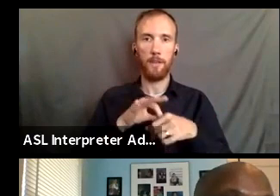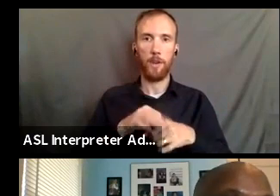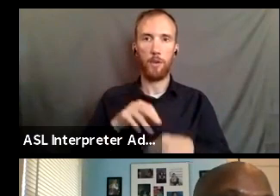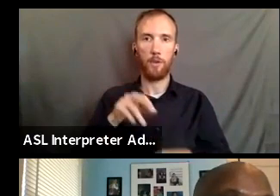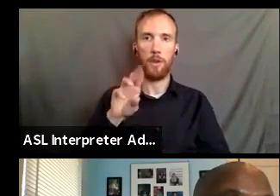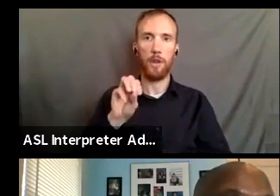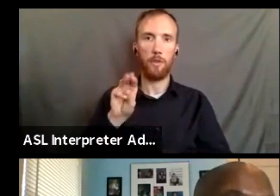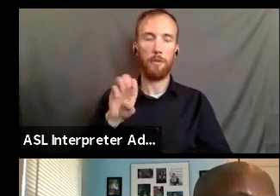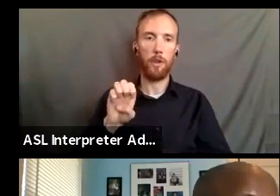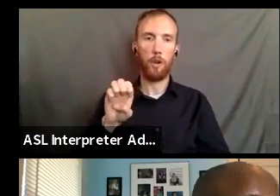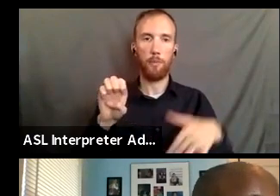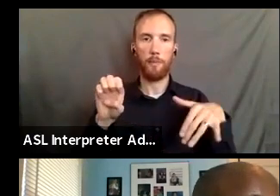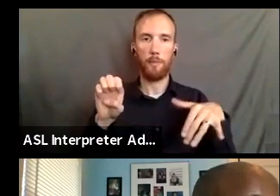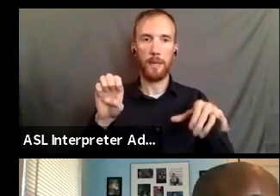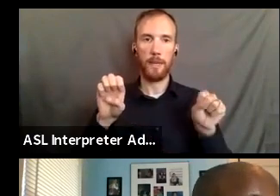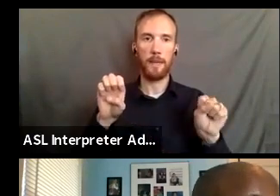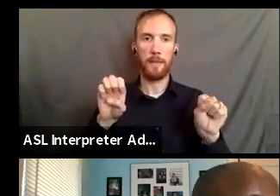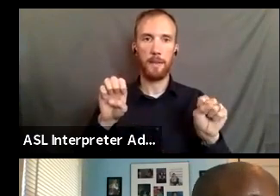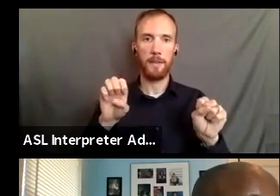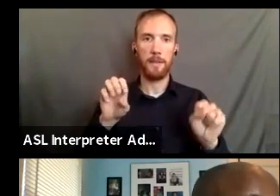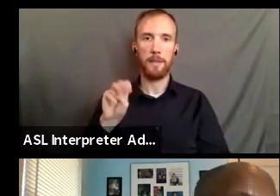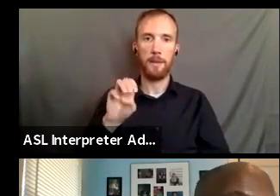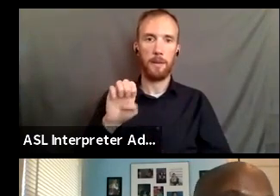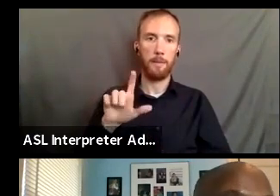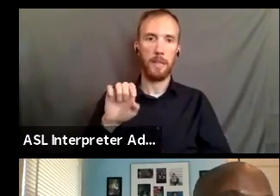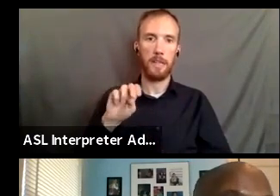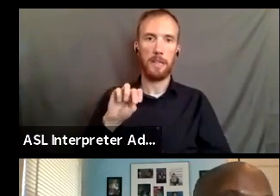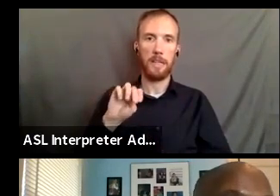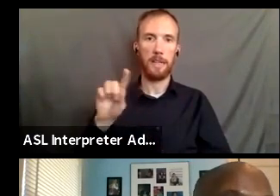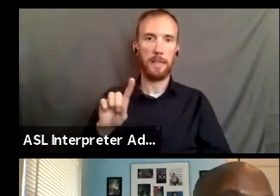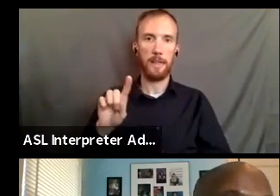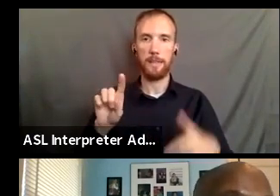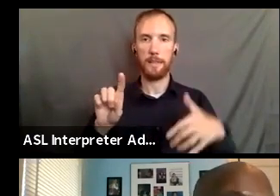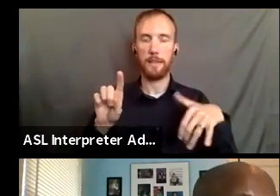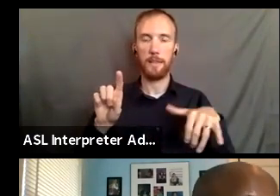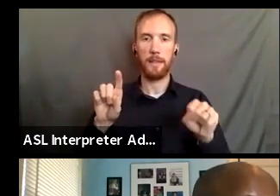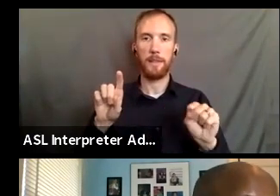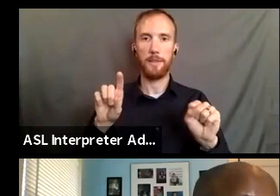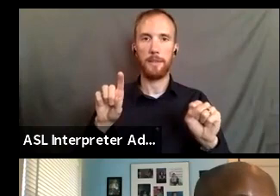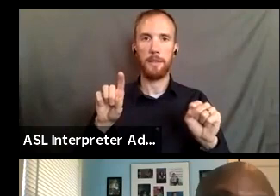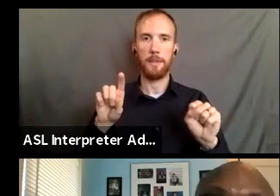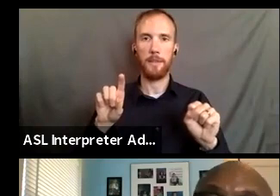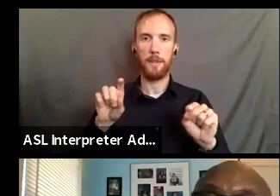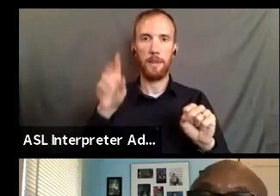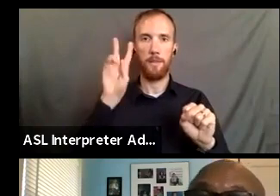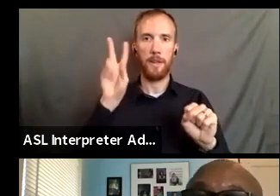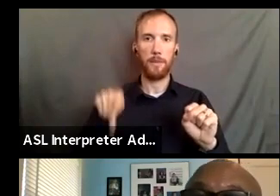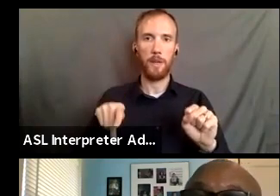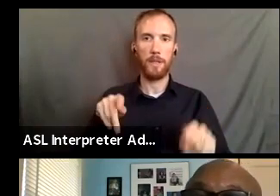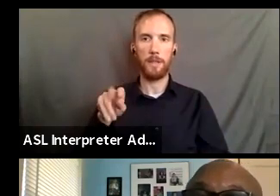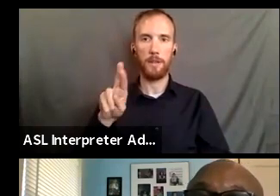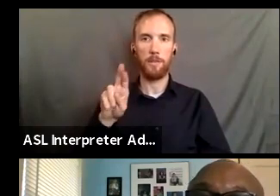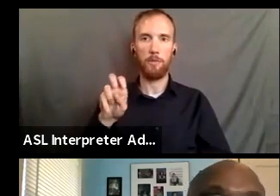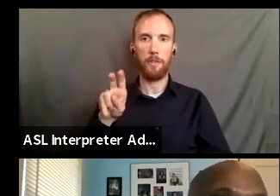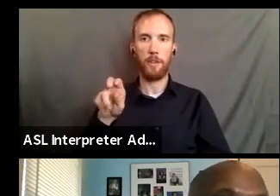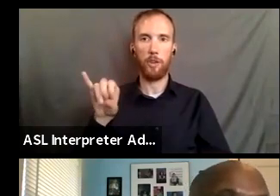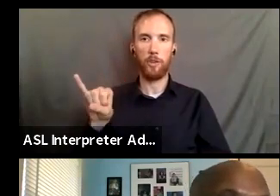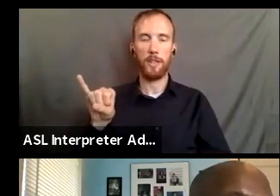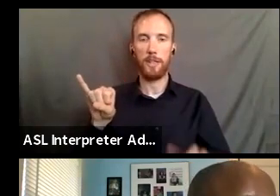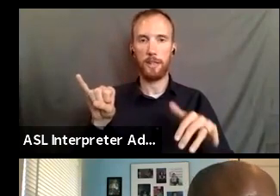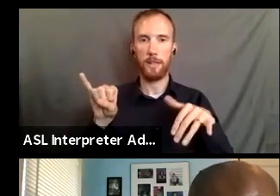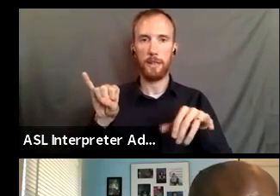yes member melendez yes vice president river lurie yes